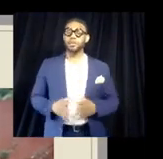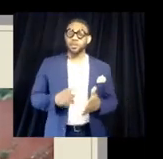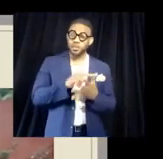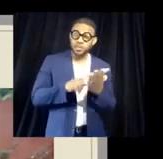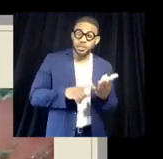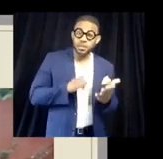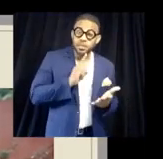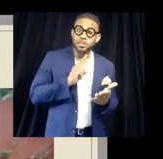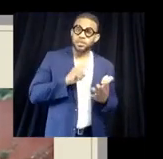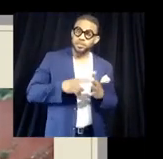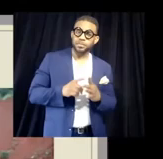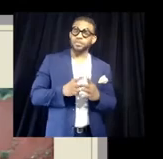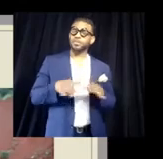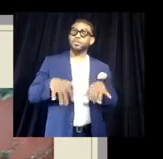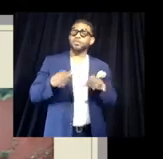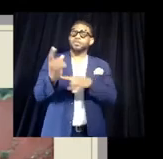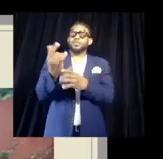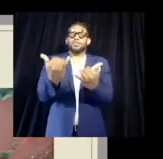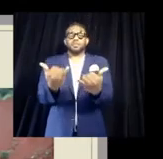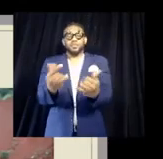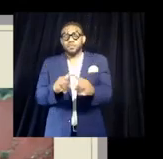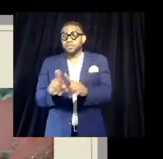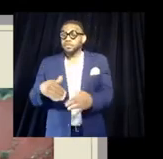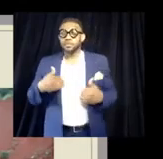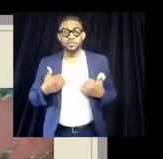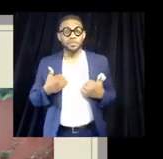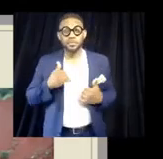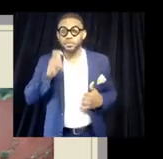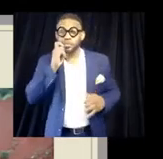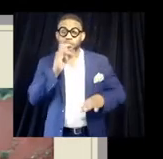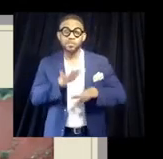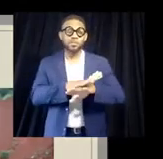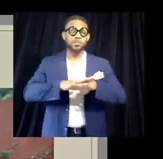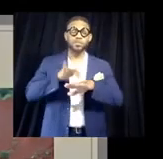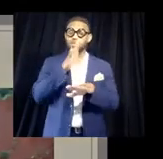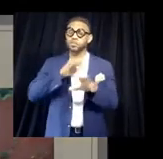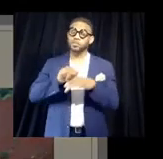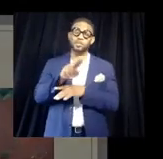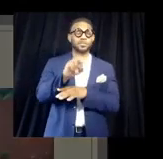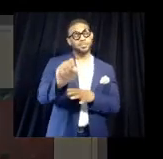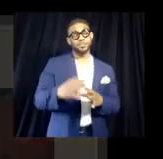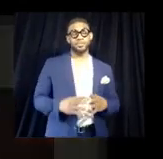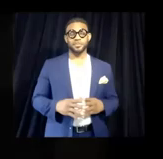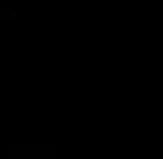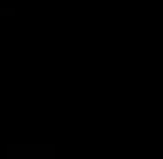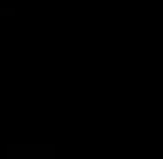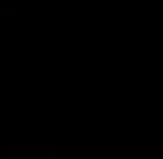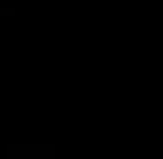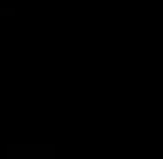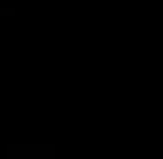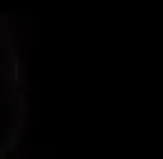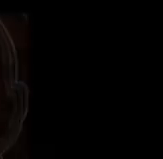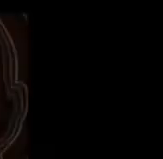mist. These are leading to the moments today as a young cocoa-skinned woman in the United States.